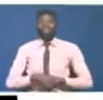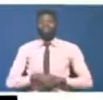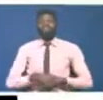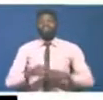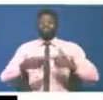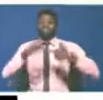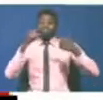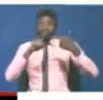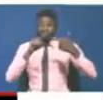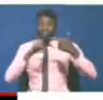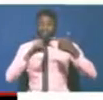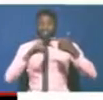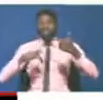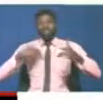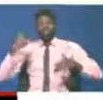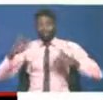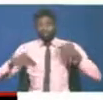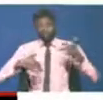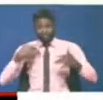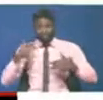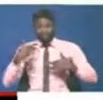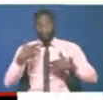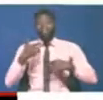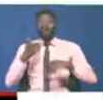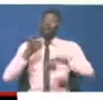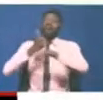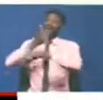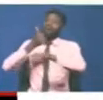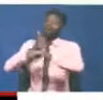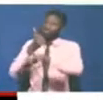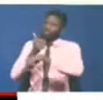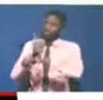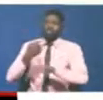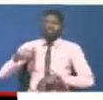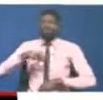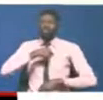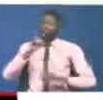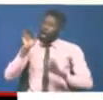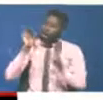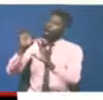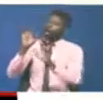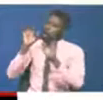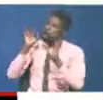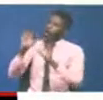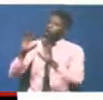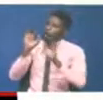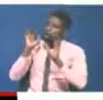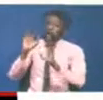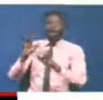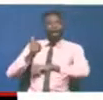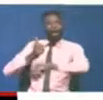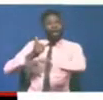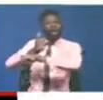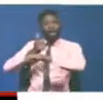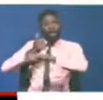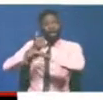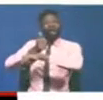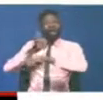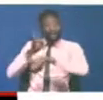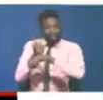older persons, we insult them, we mount verbal insults and assaults against older